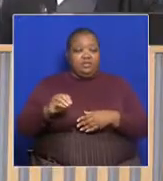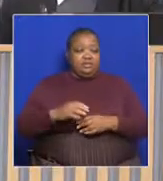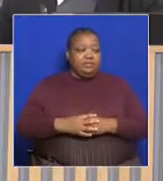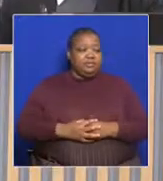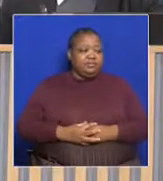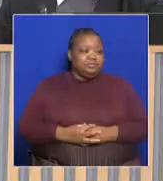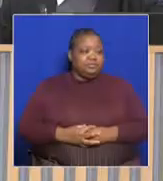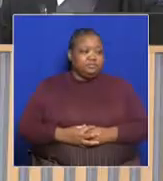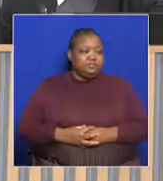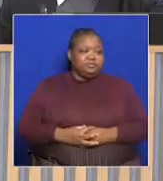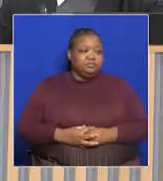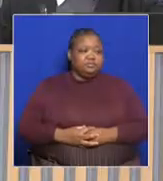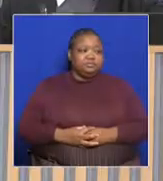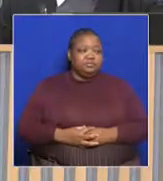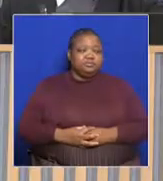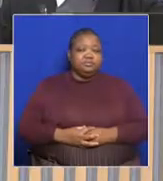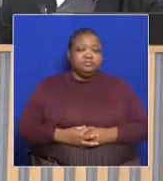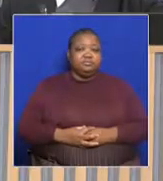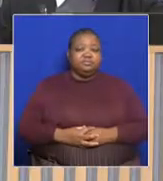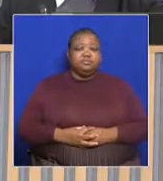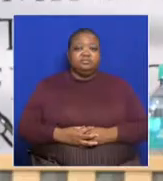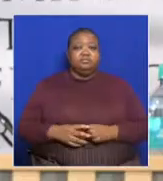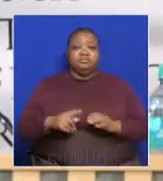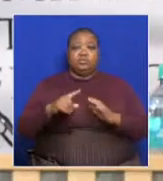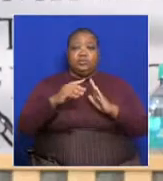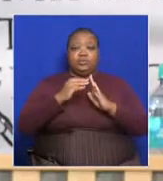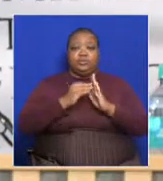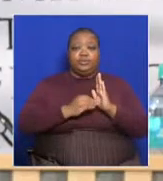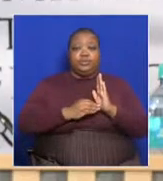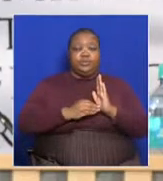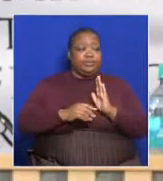this is the entry you made